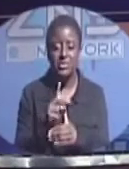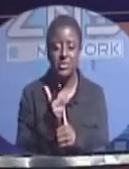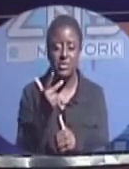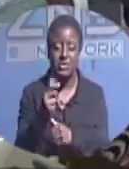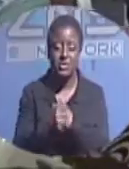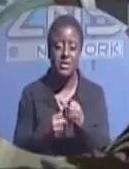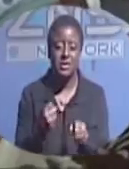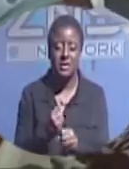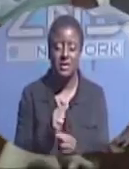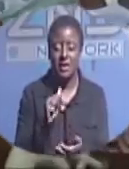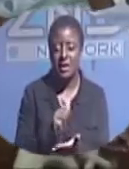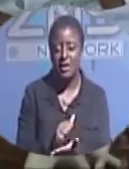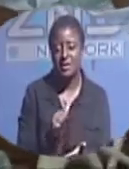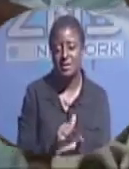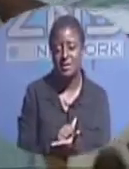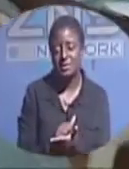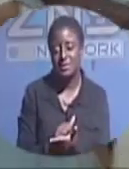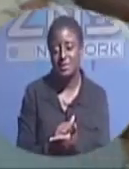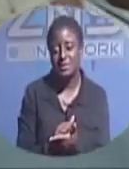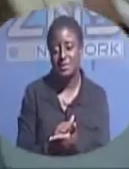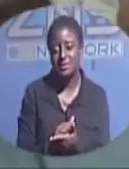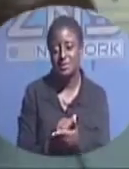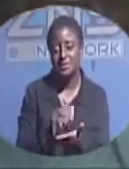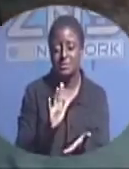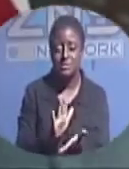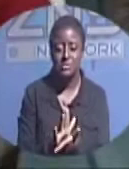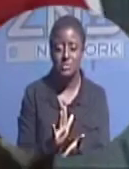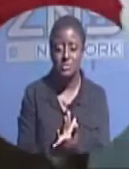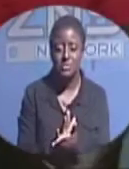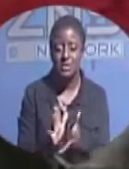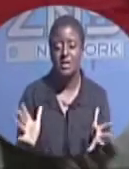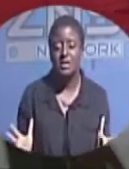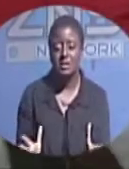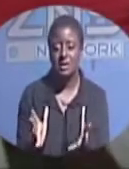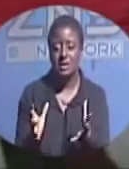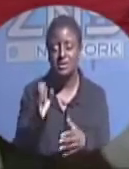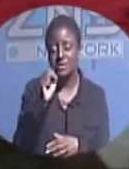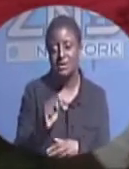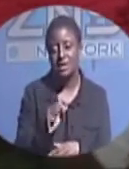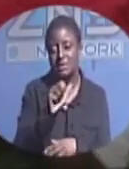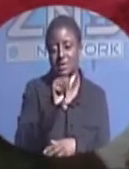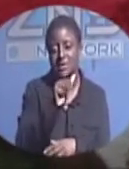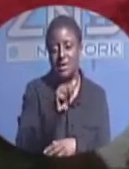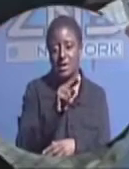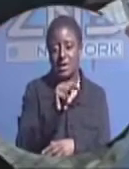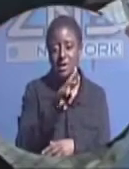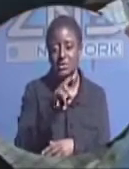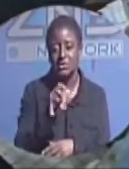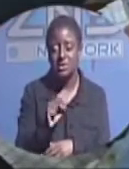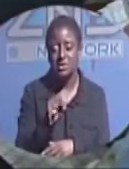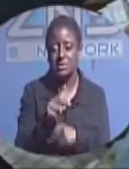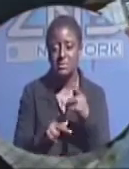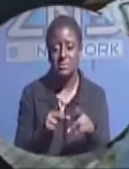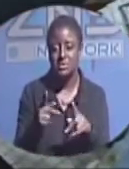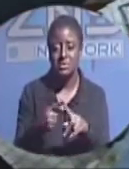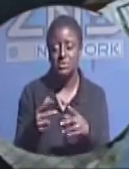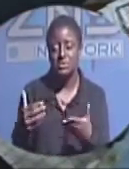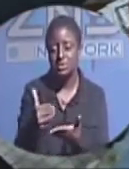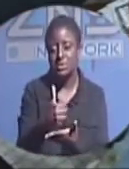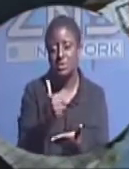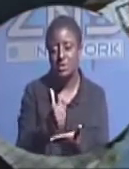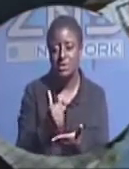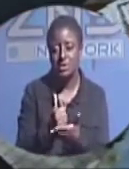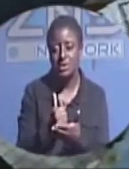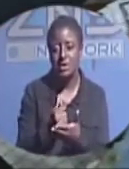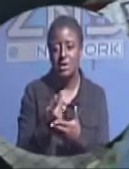The academic institution aims to encourage South Androsians to not only take advantage of its many programs, but to earn an accredited degree online